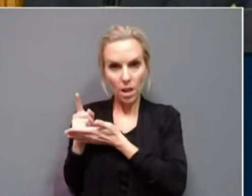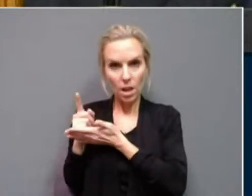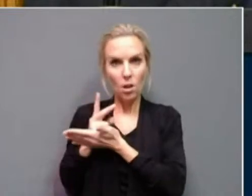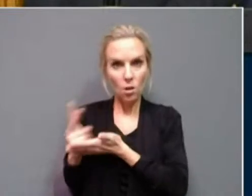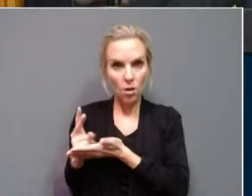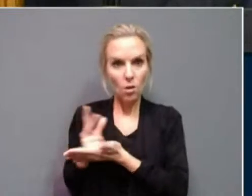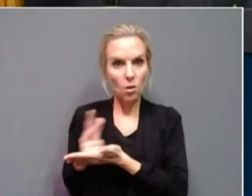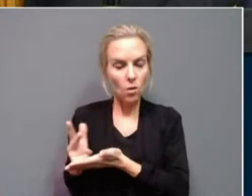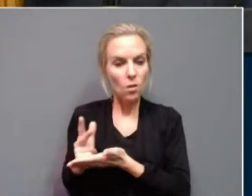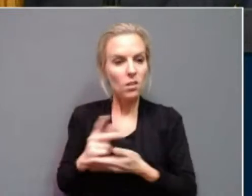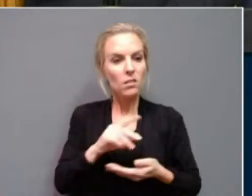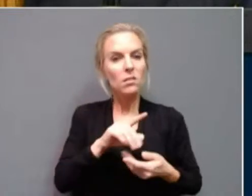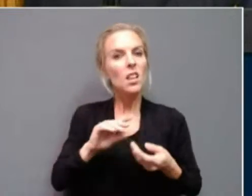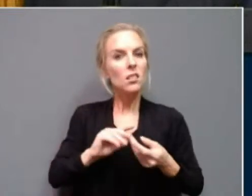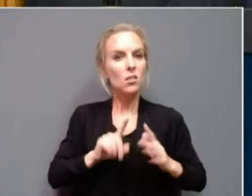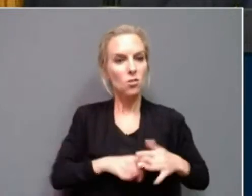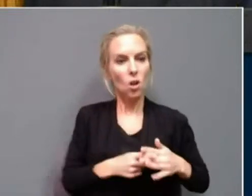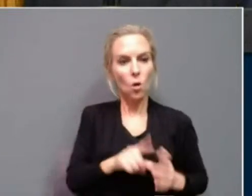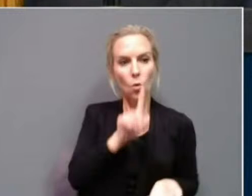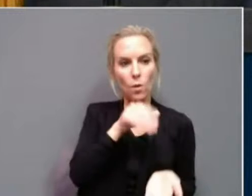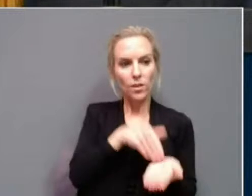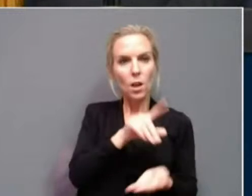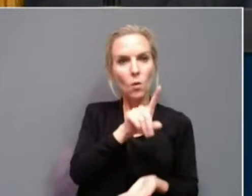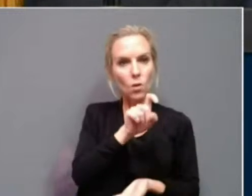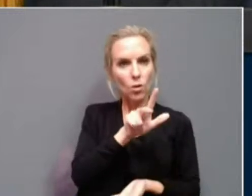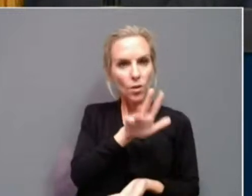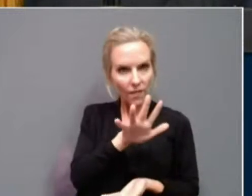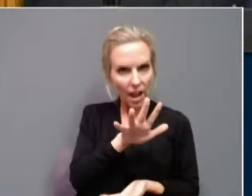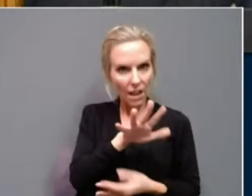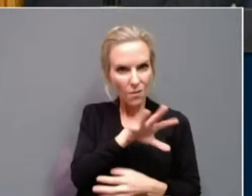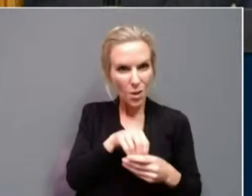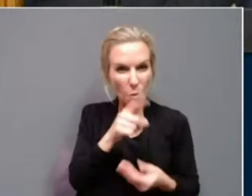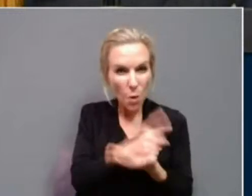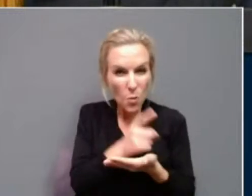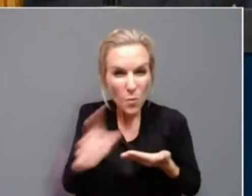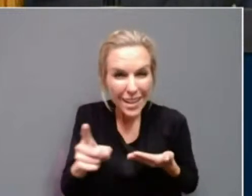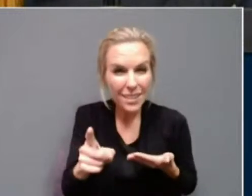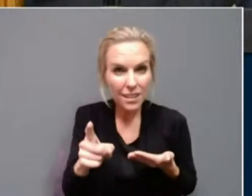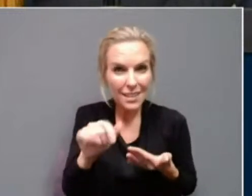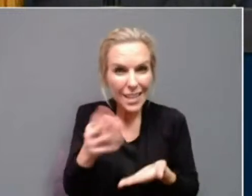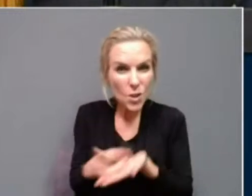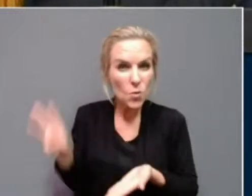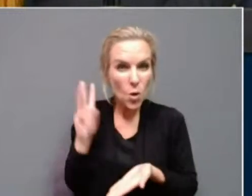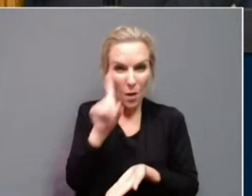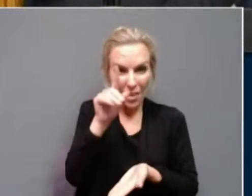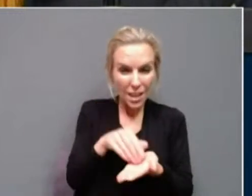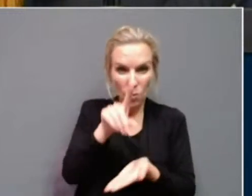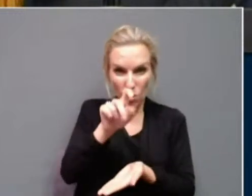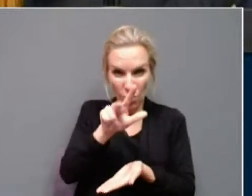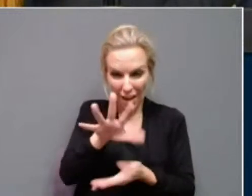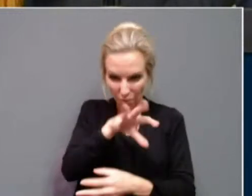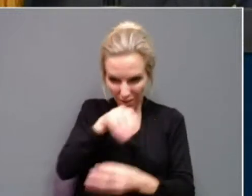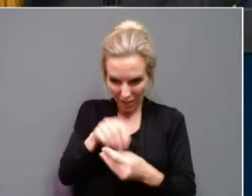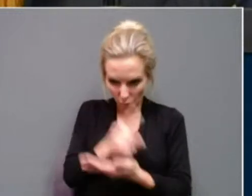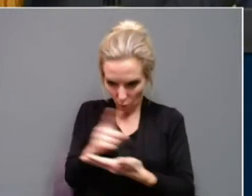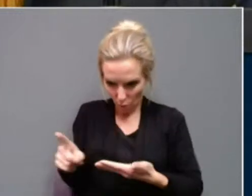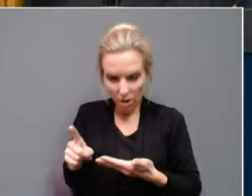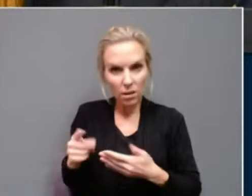had 1,135 cases in a week. That's 6 weeks ago, right? That's a month and a half